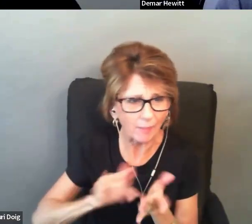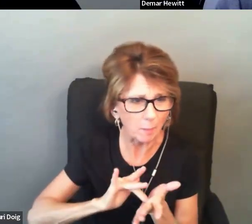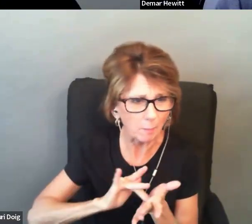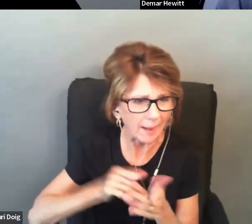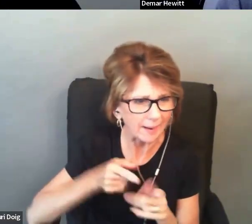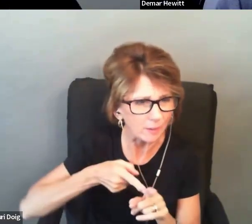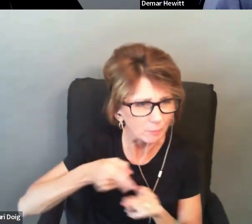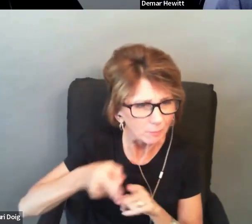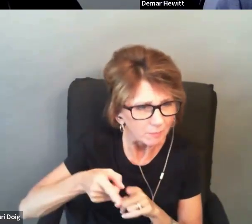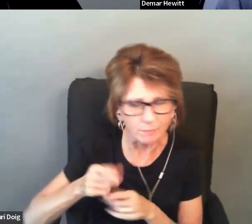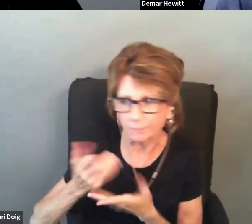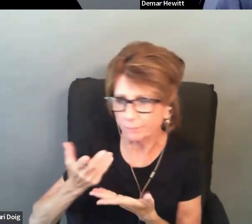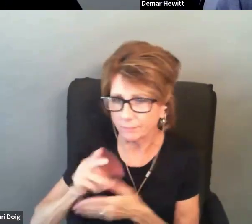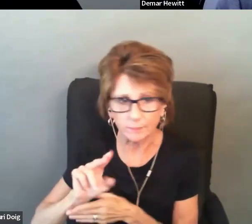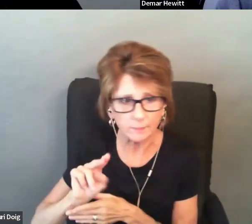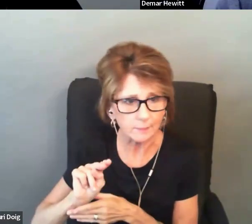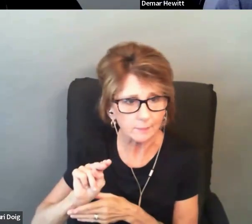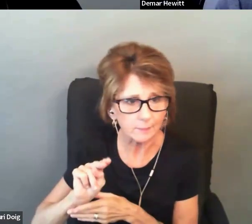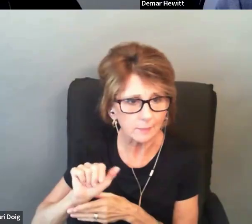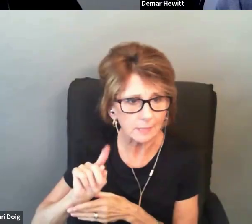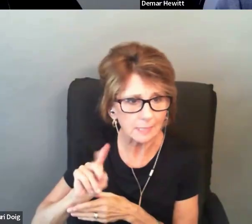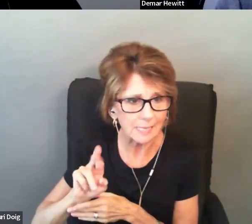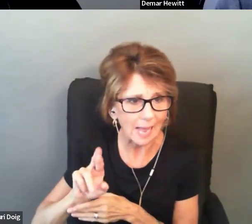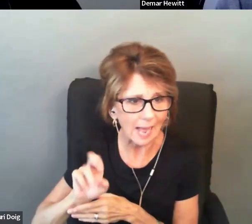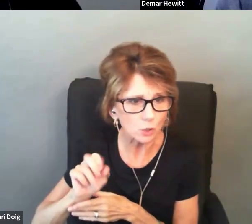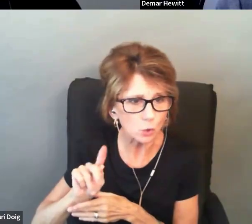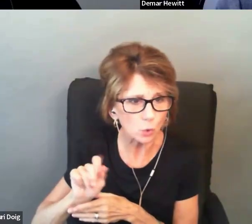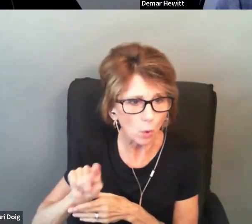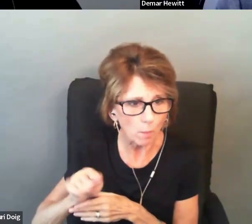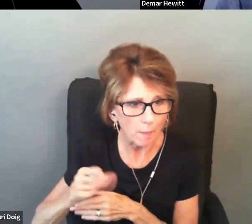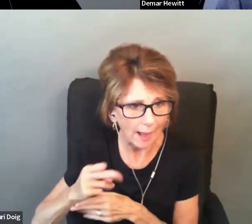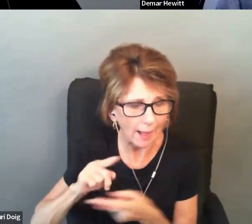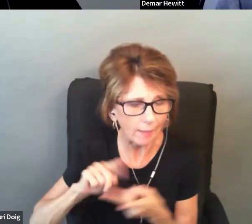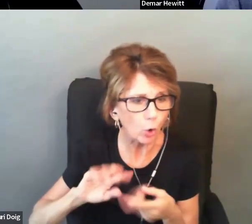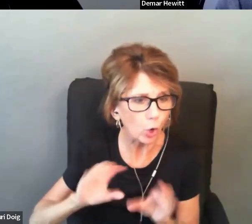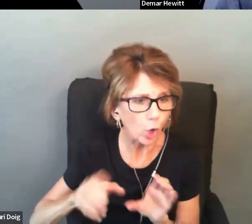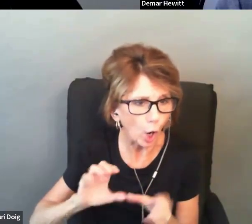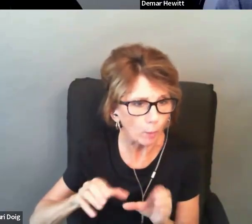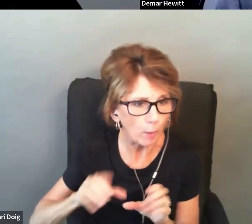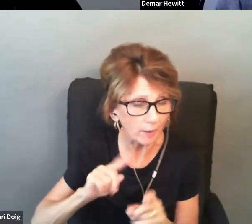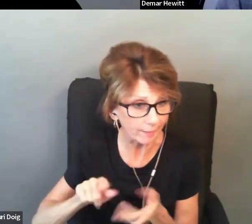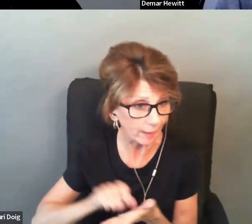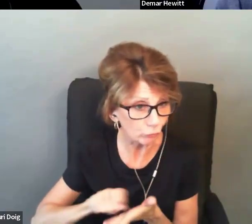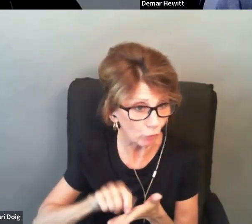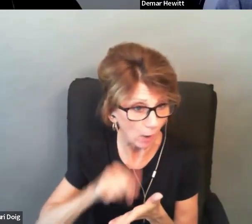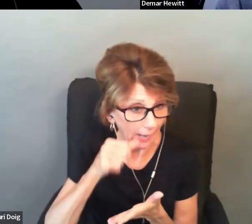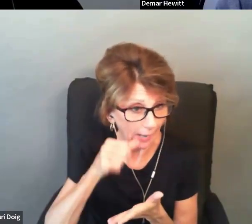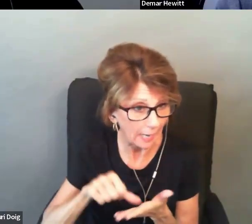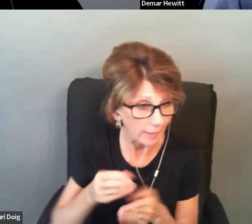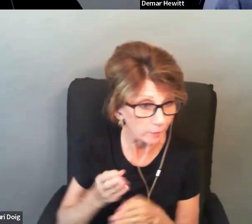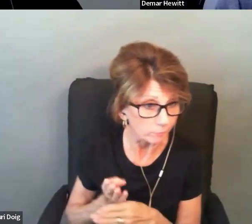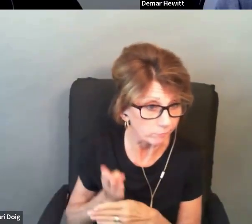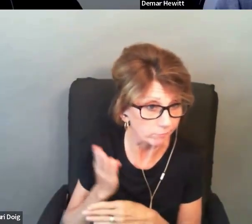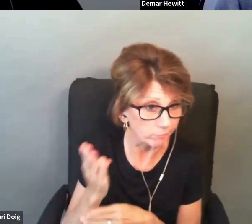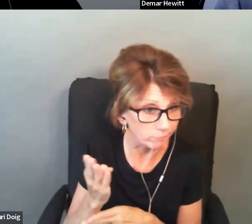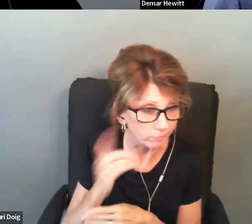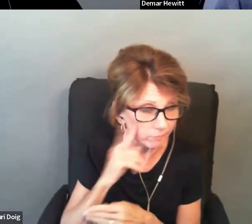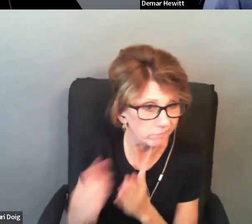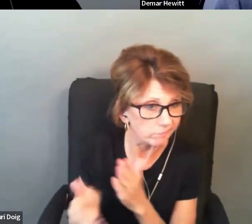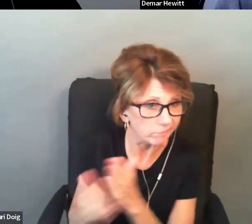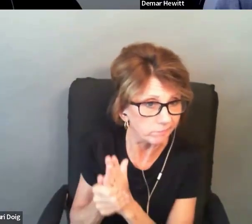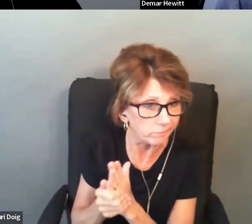for accommodation? And or would it have to be like prior treatment, some form